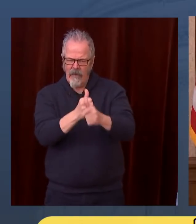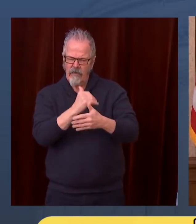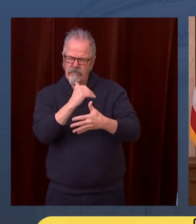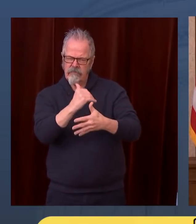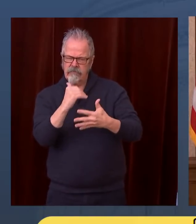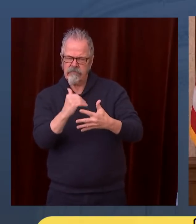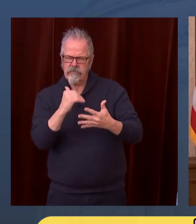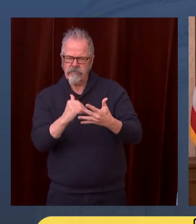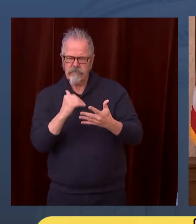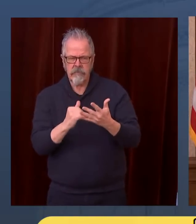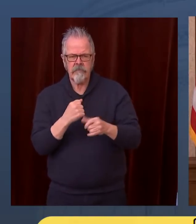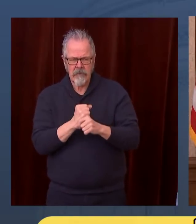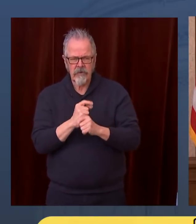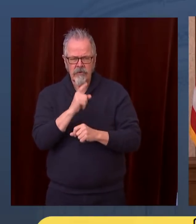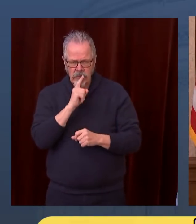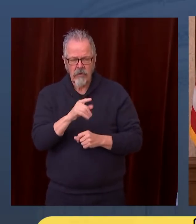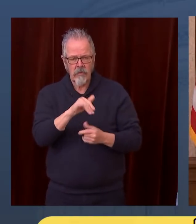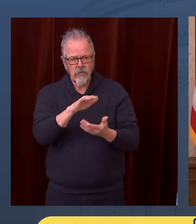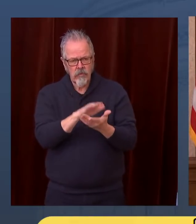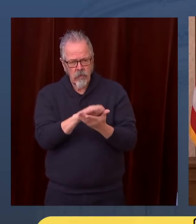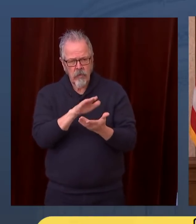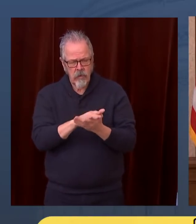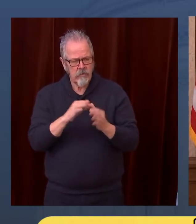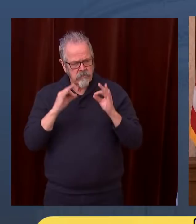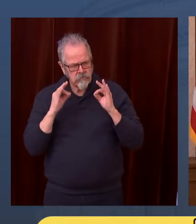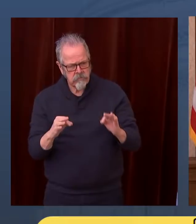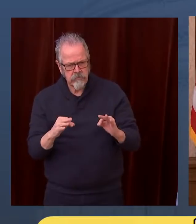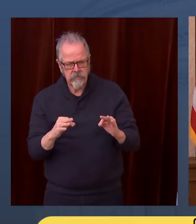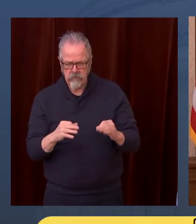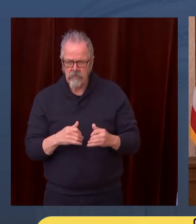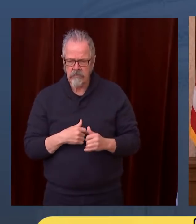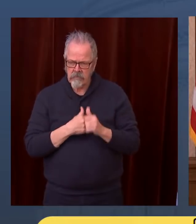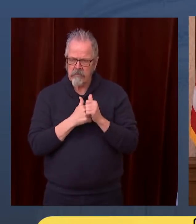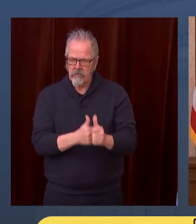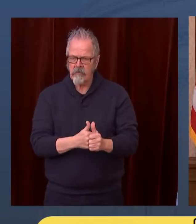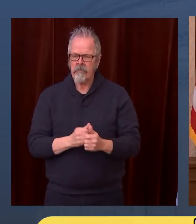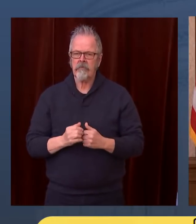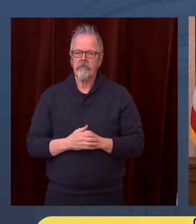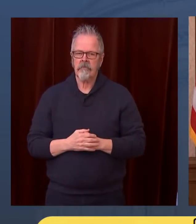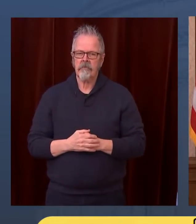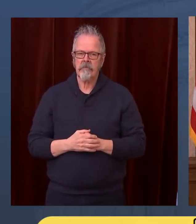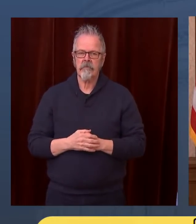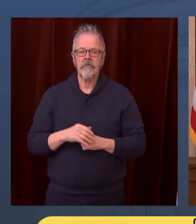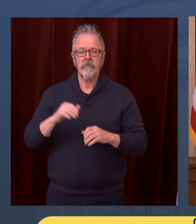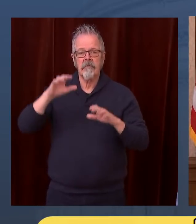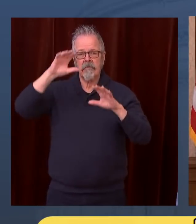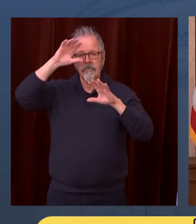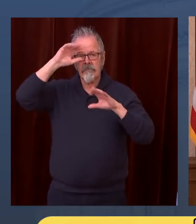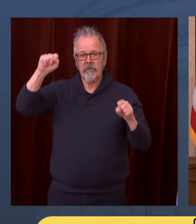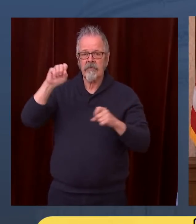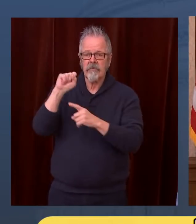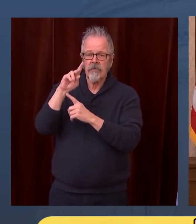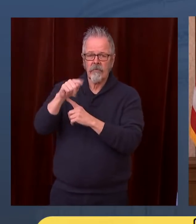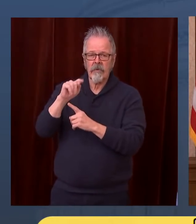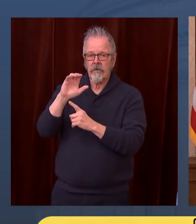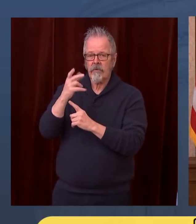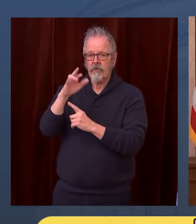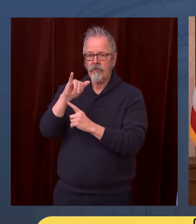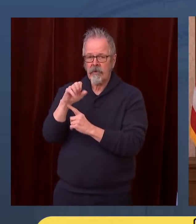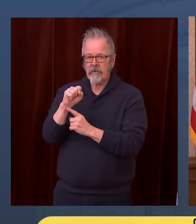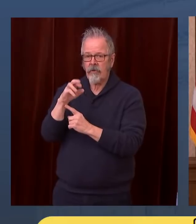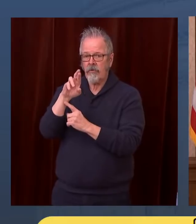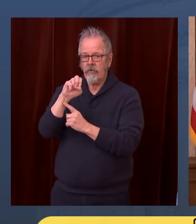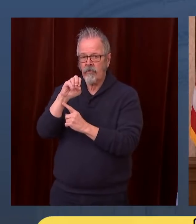will appreciate those when those happen. We now have our Superintendent of Public Instruction, Chris Rakal. Chris.